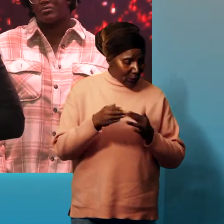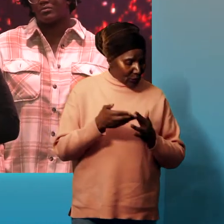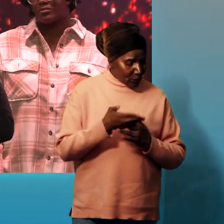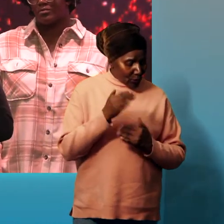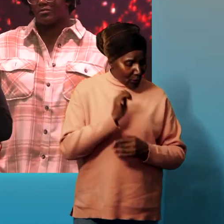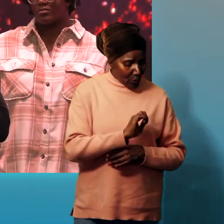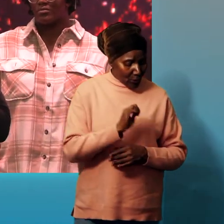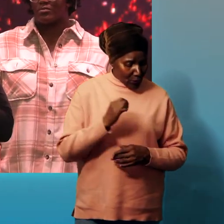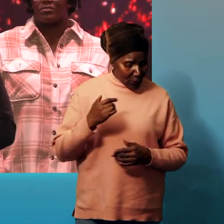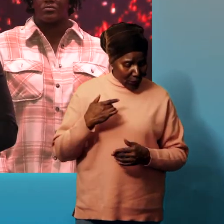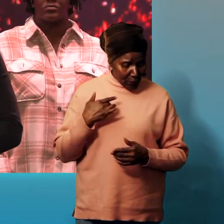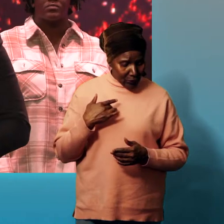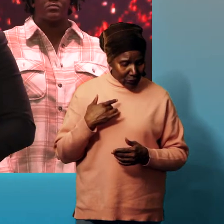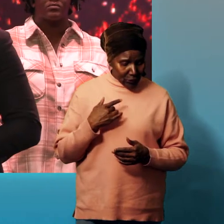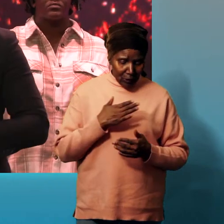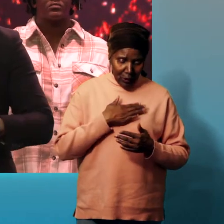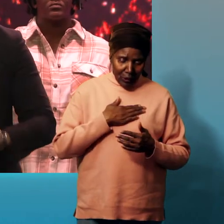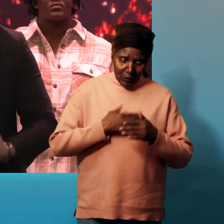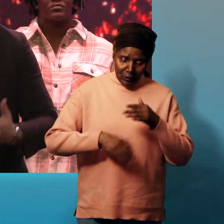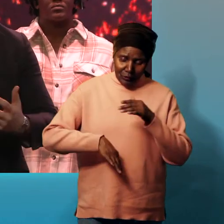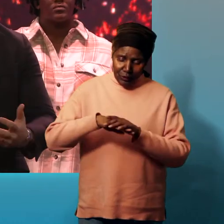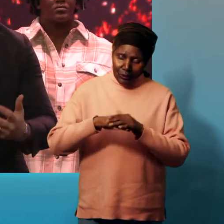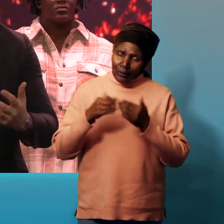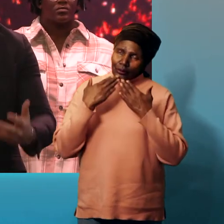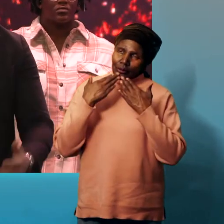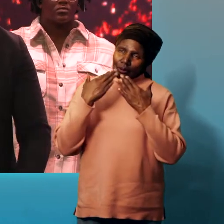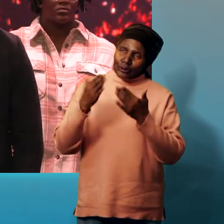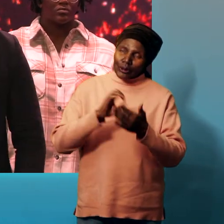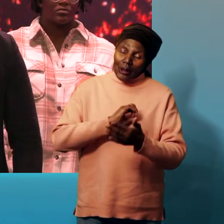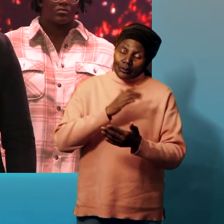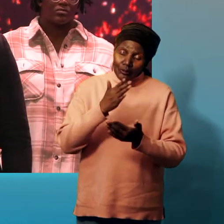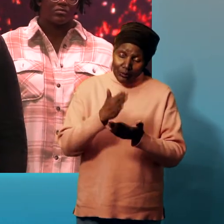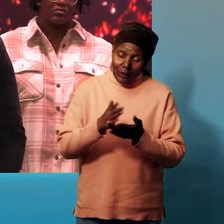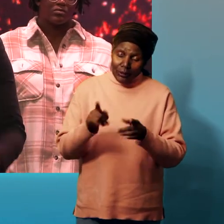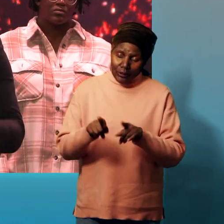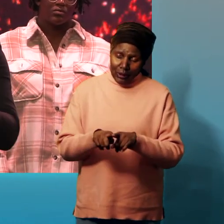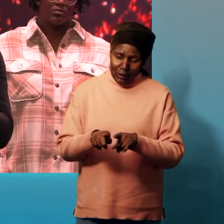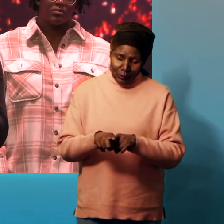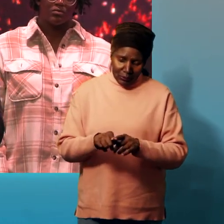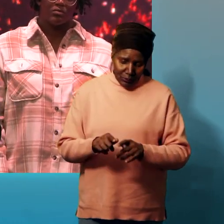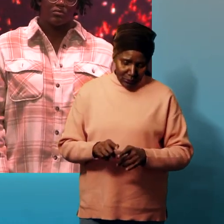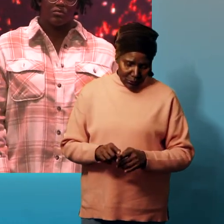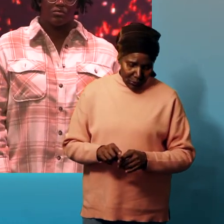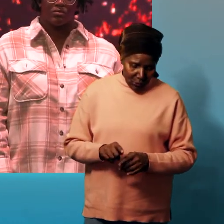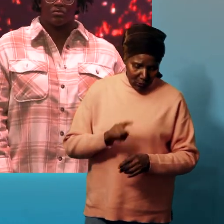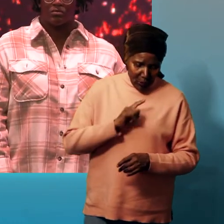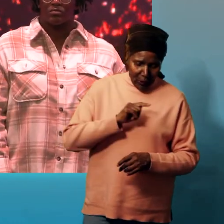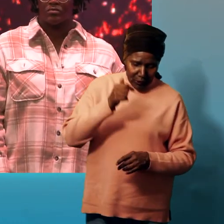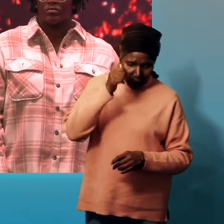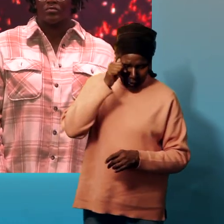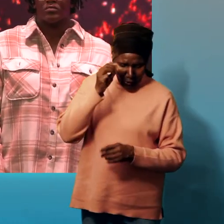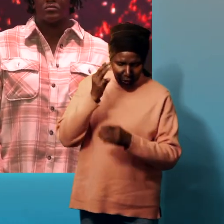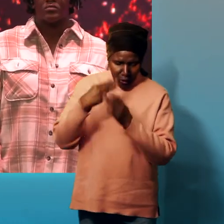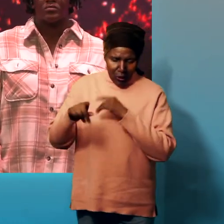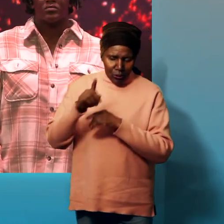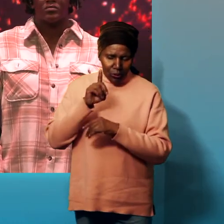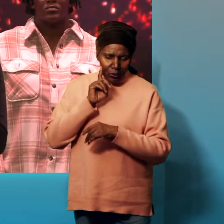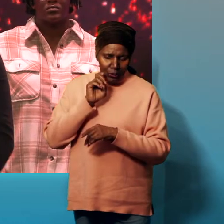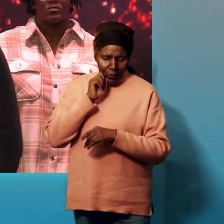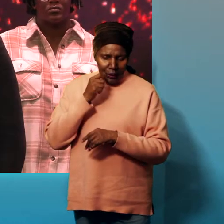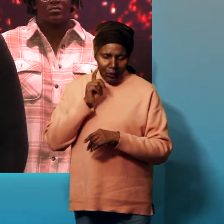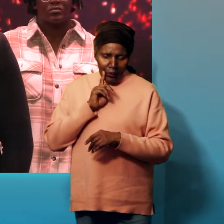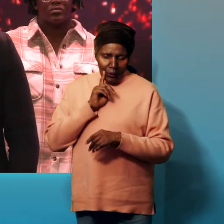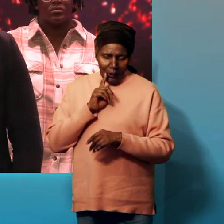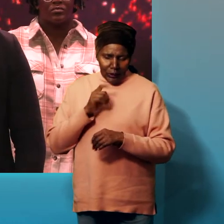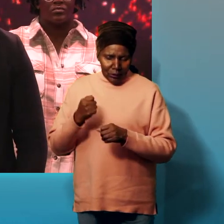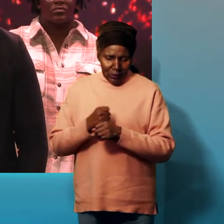is full of gratitude, but it's full of faith as well, knowing that ultimately God will always make a way. And we know